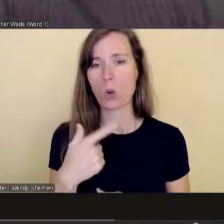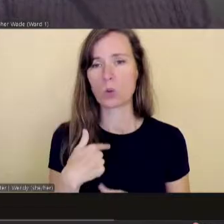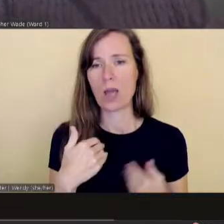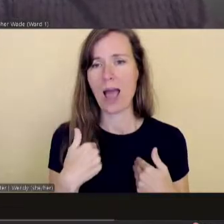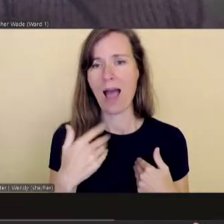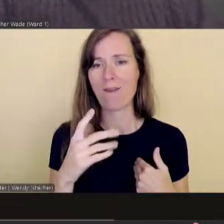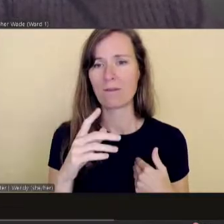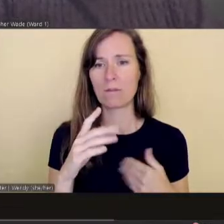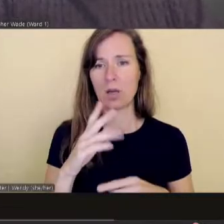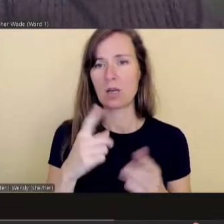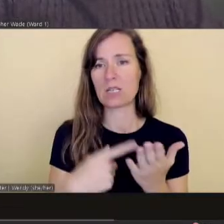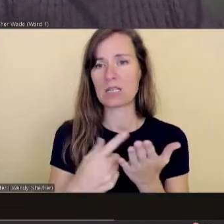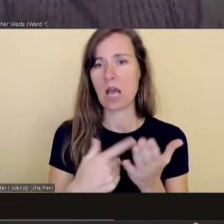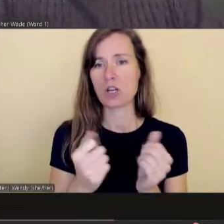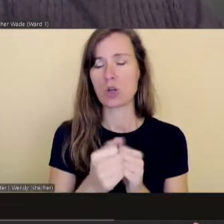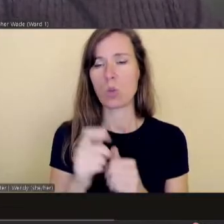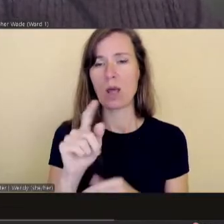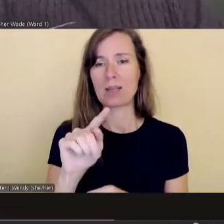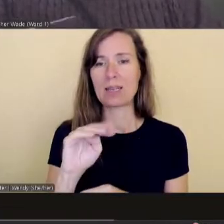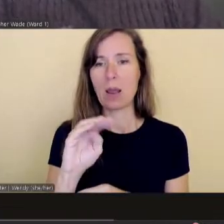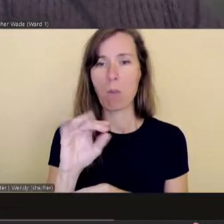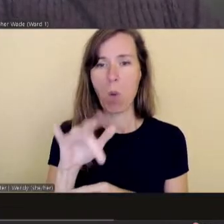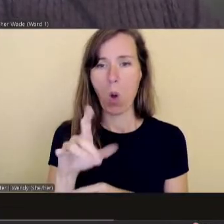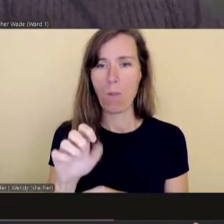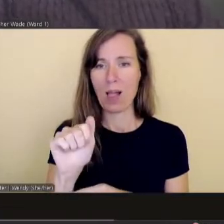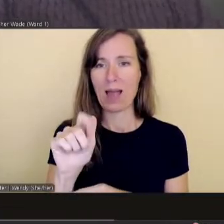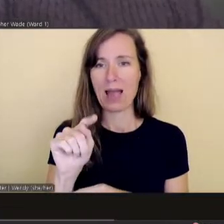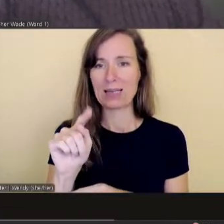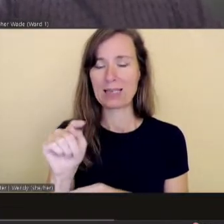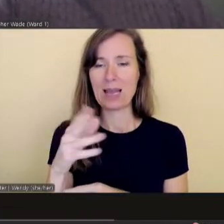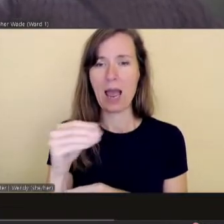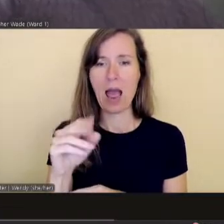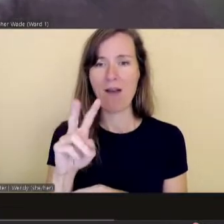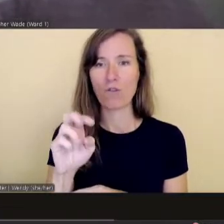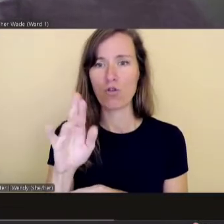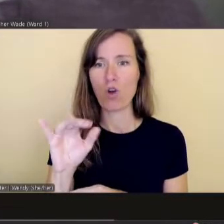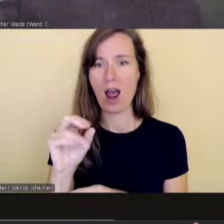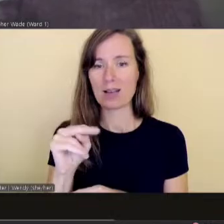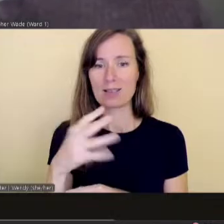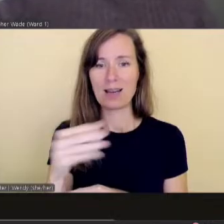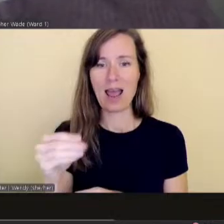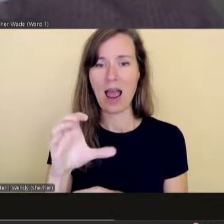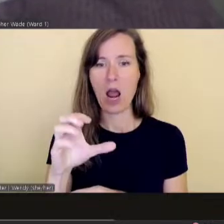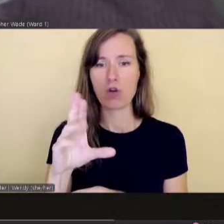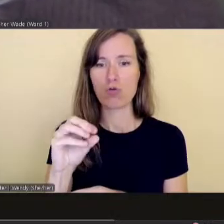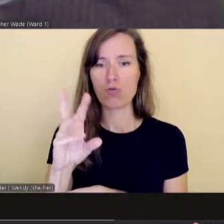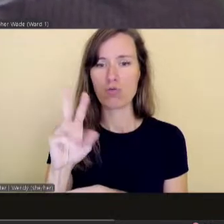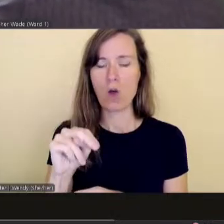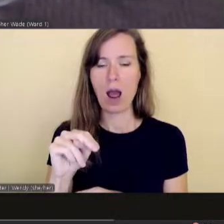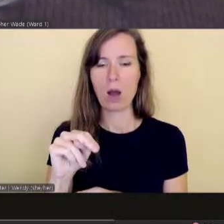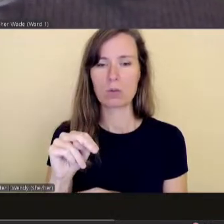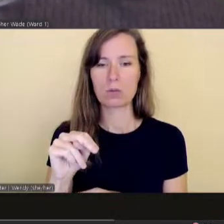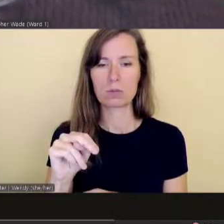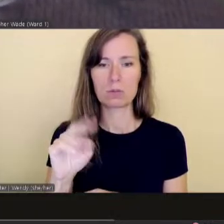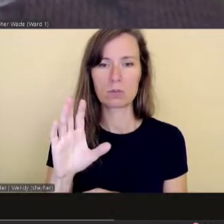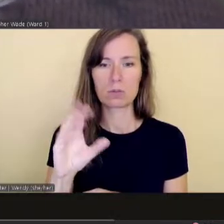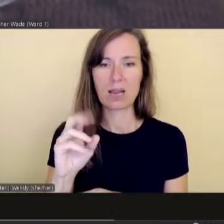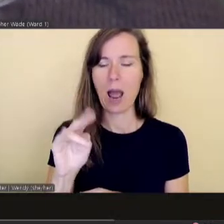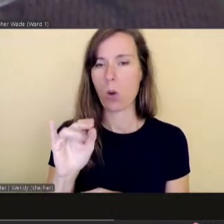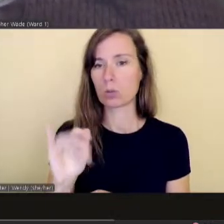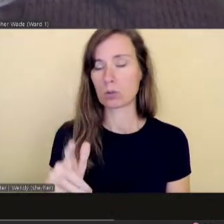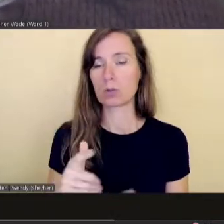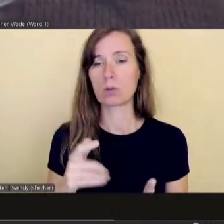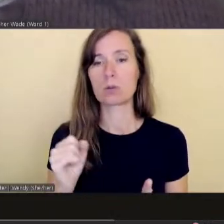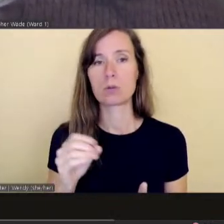with T-Mobile, AT&T, Verizon, and Crown Castle so that we can have a better understanding of